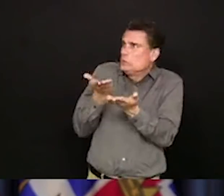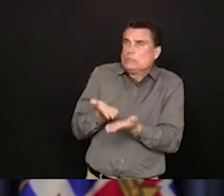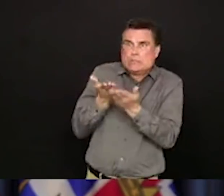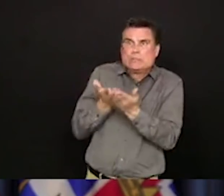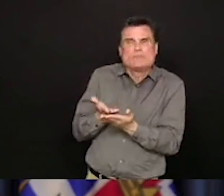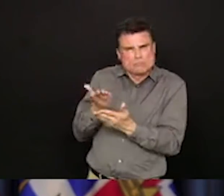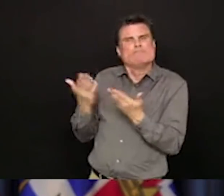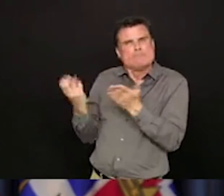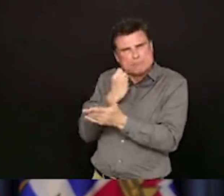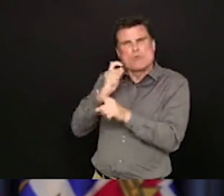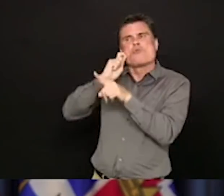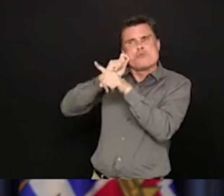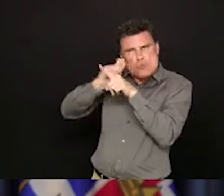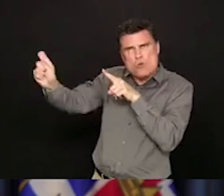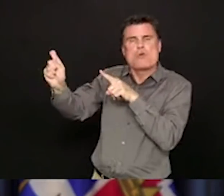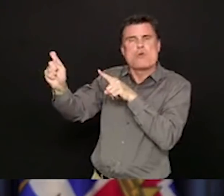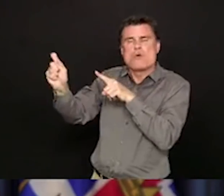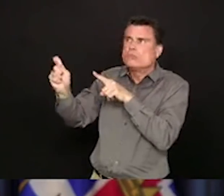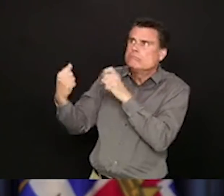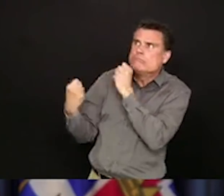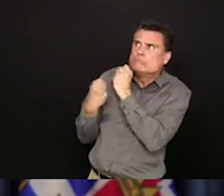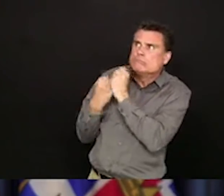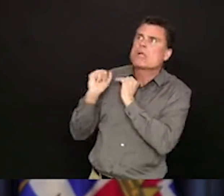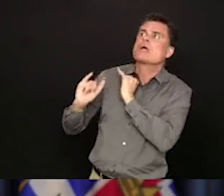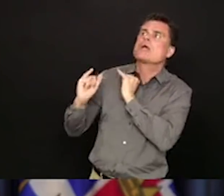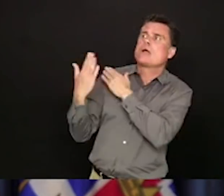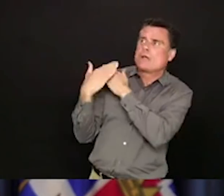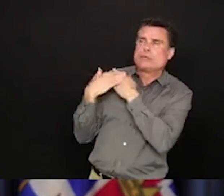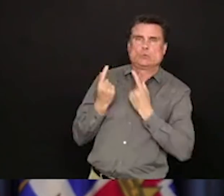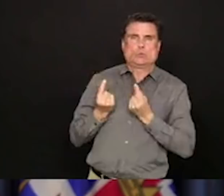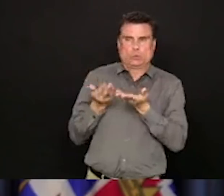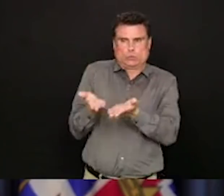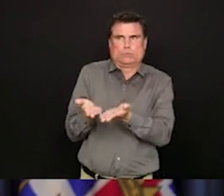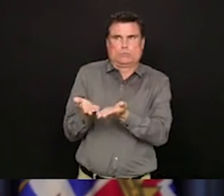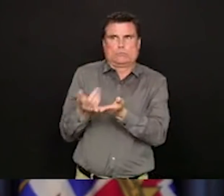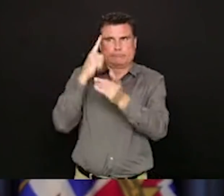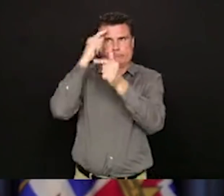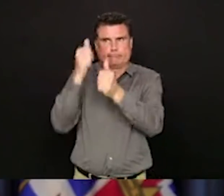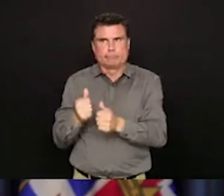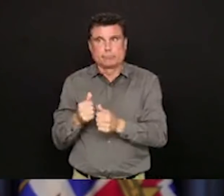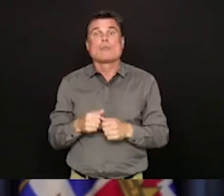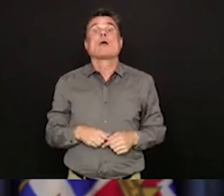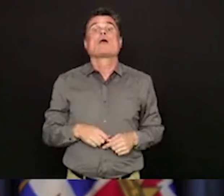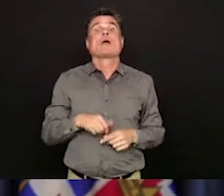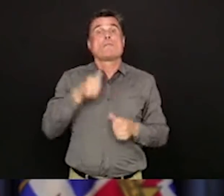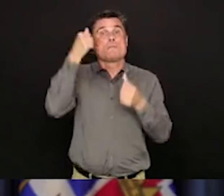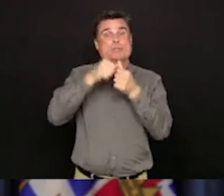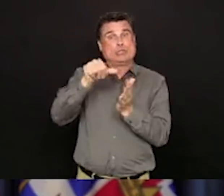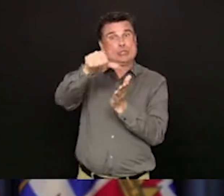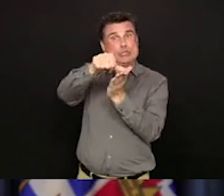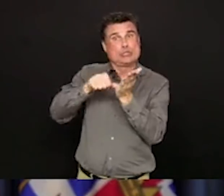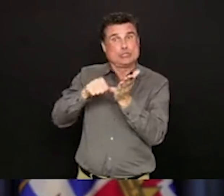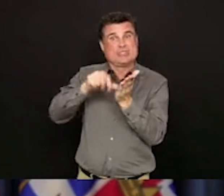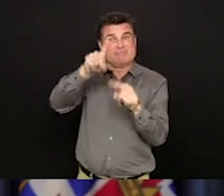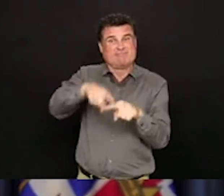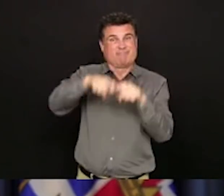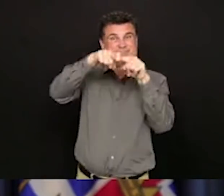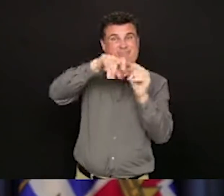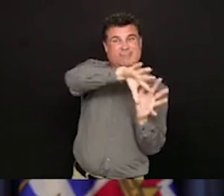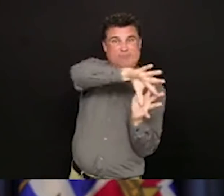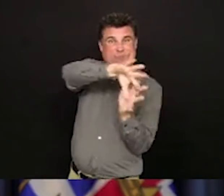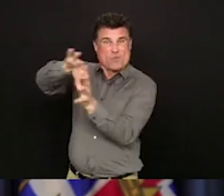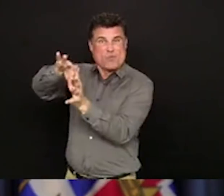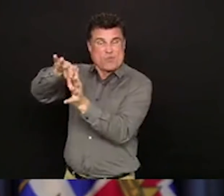surgery. I just want to note that from the period March 16th to April 19th, the total number of postponed surgical cases in BC